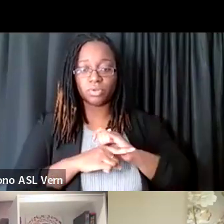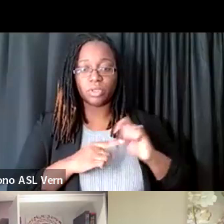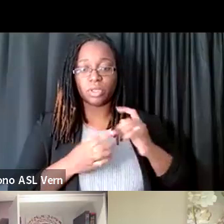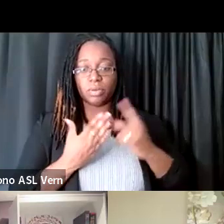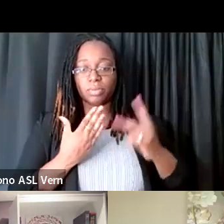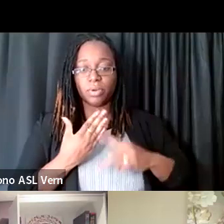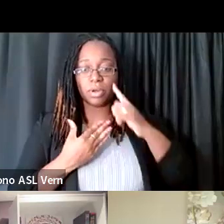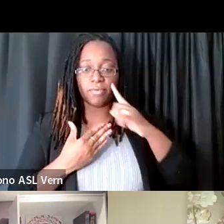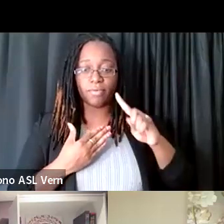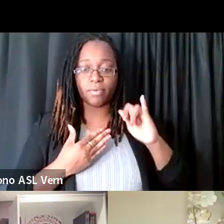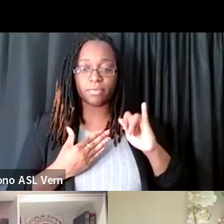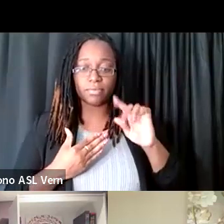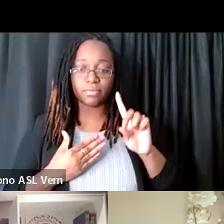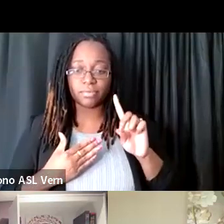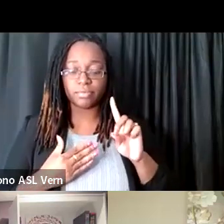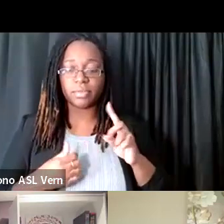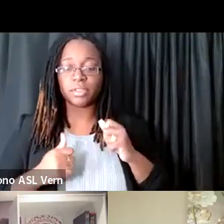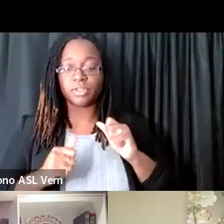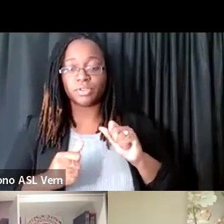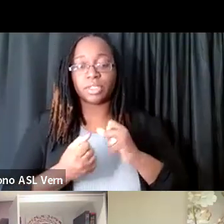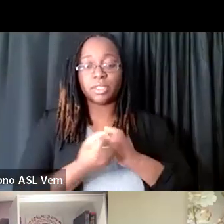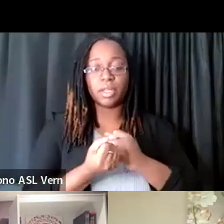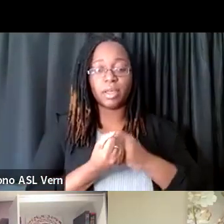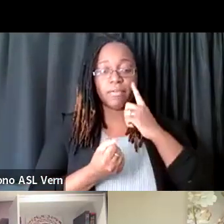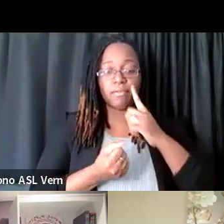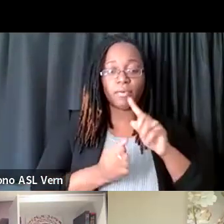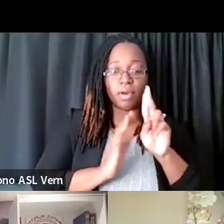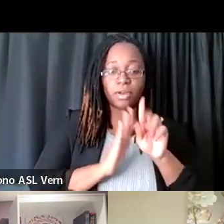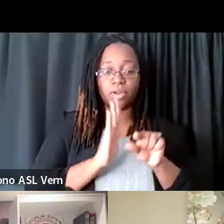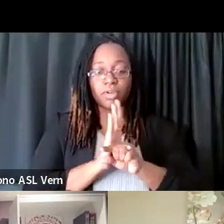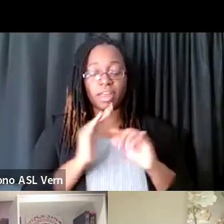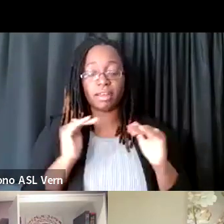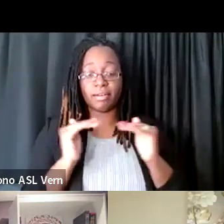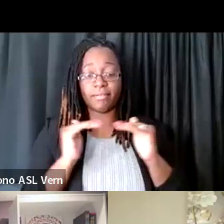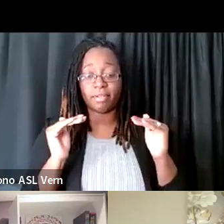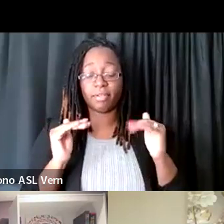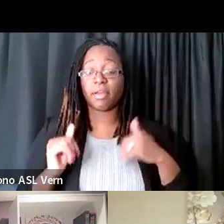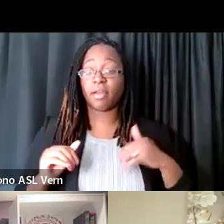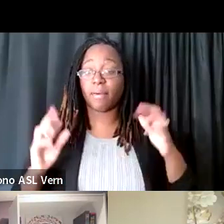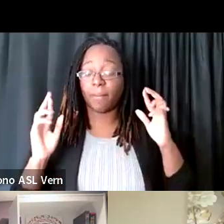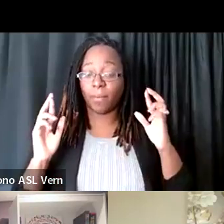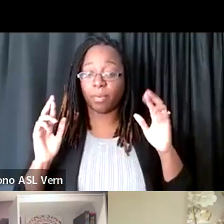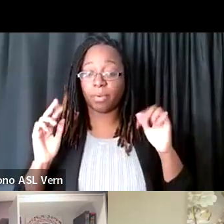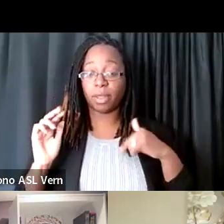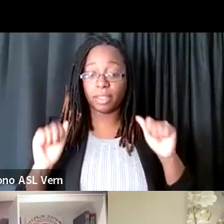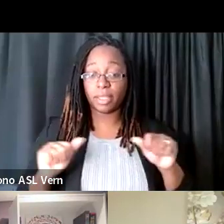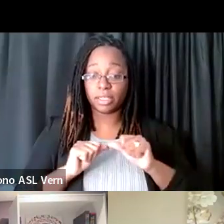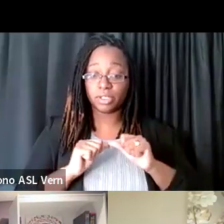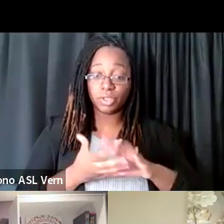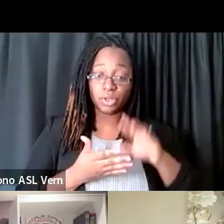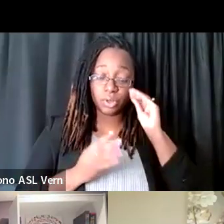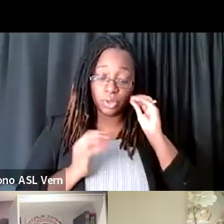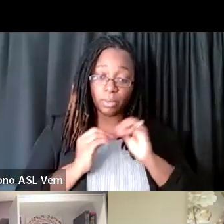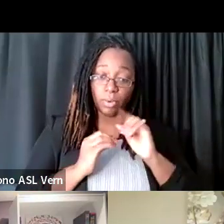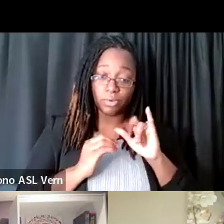intimacy direction existing on an undergraduate level. While I am hoping to continue reading more literature on